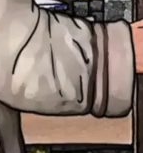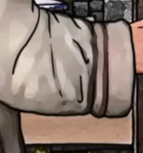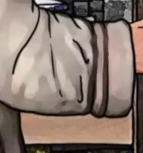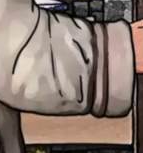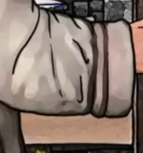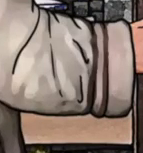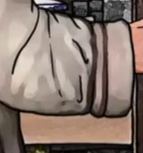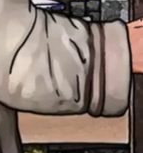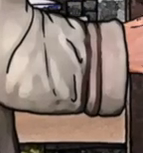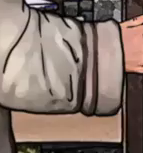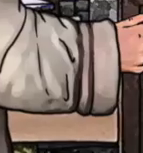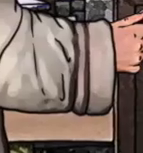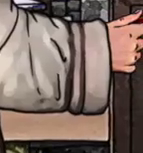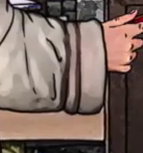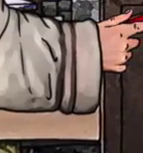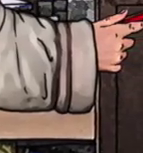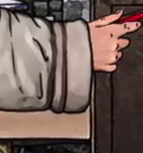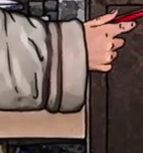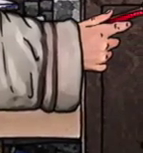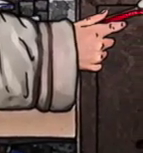Bay.